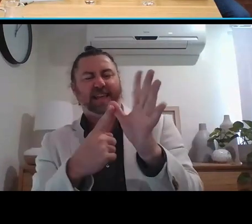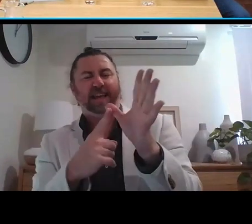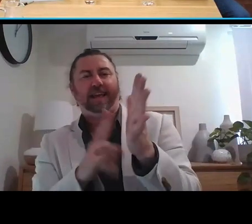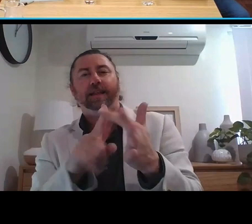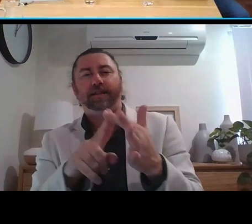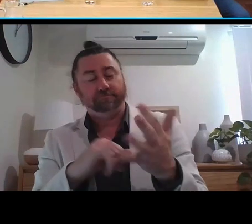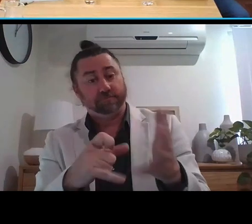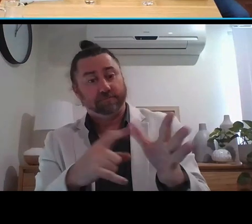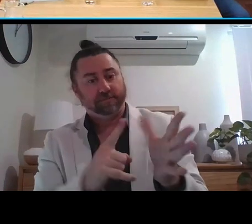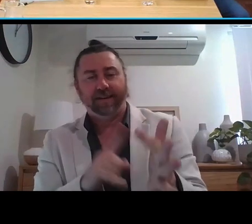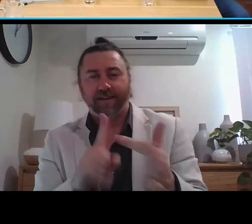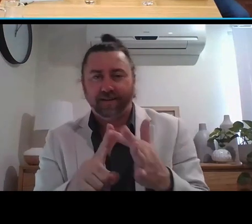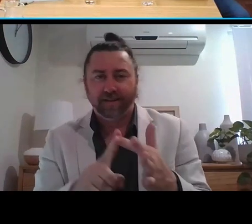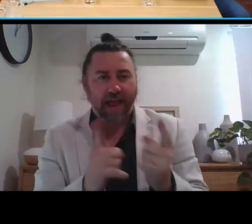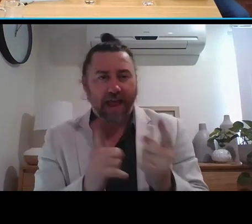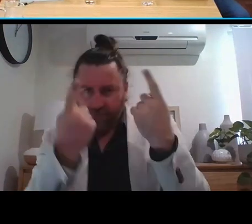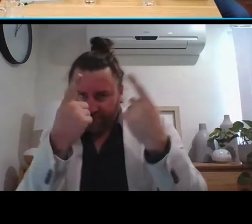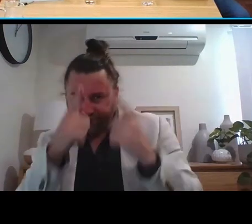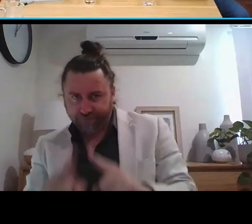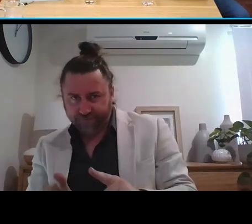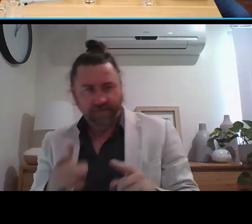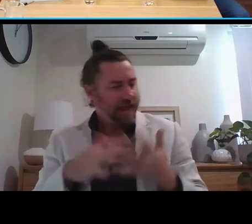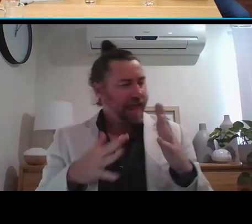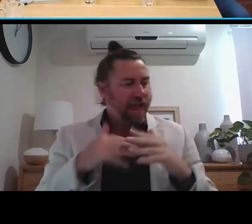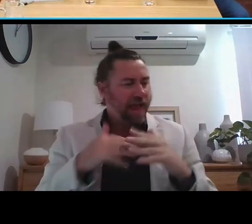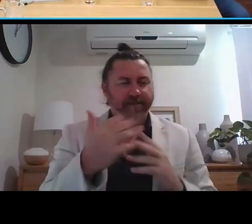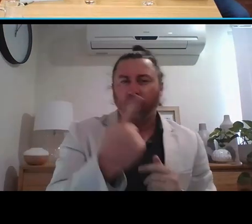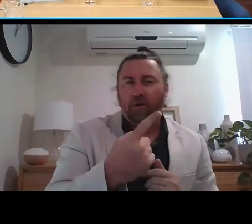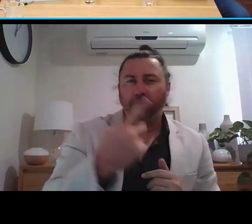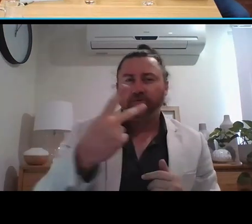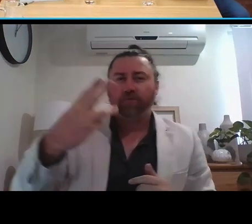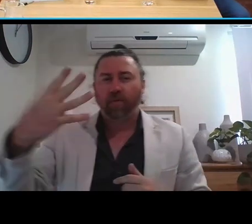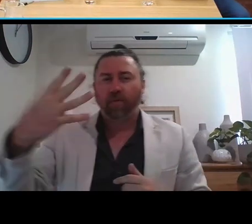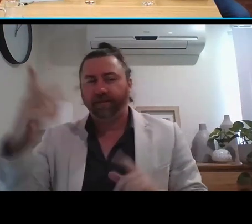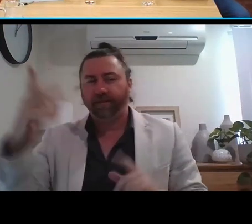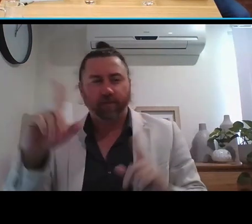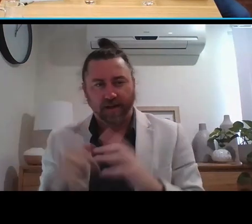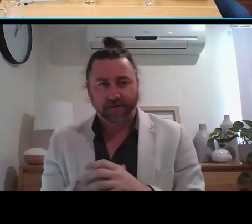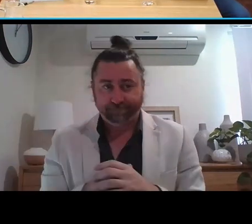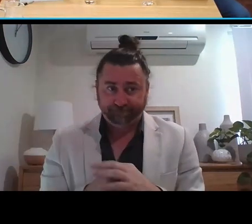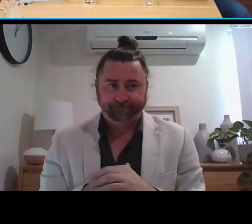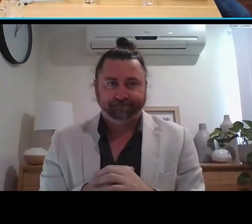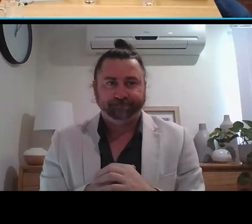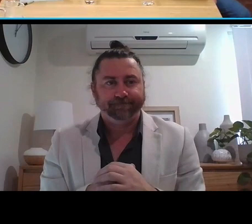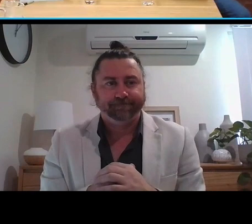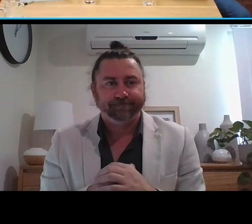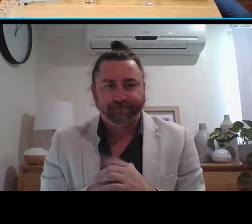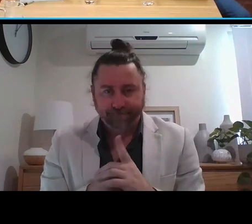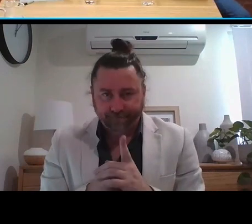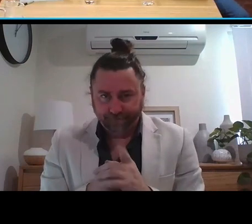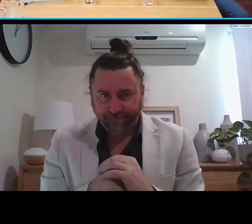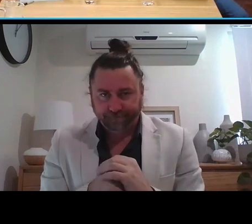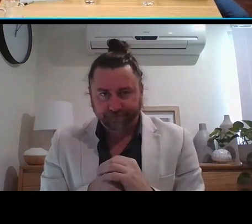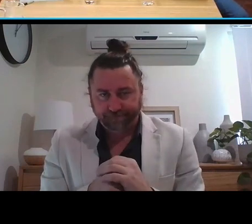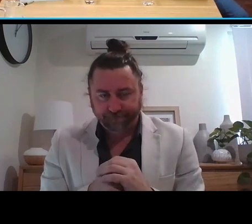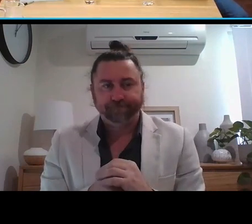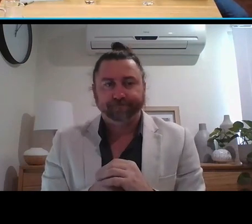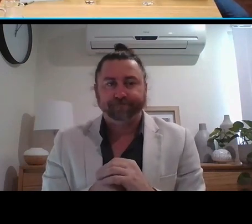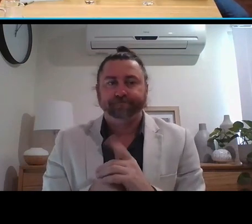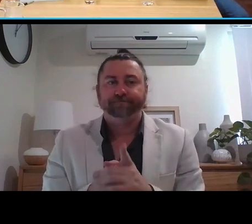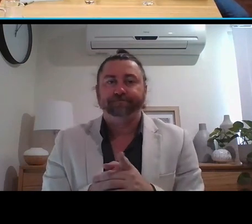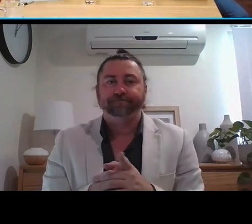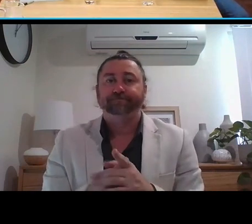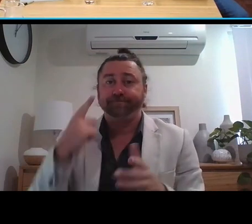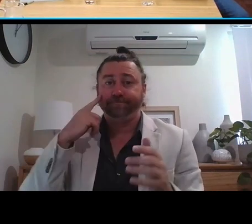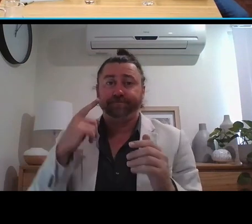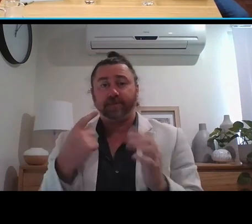and reporting. So on the next slide, you'll see that star ratings will